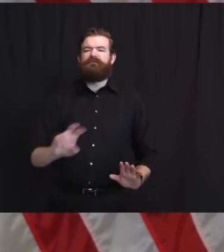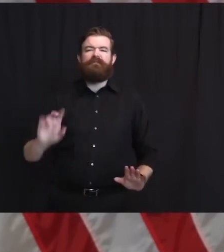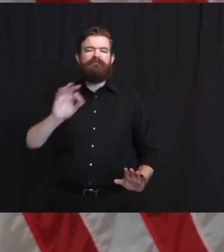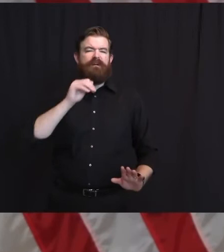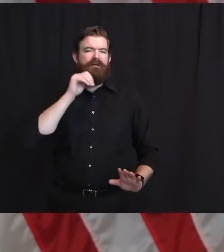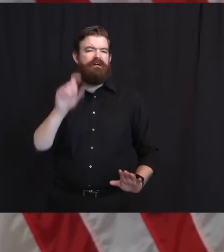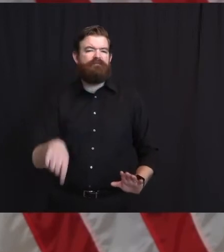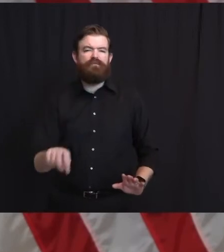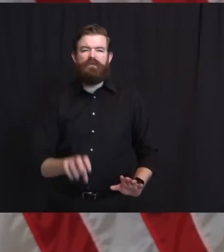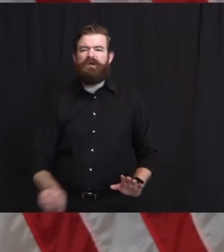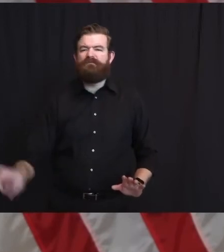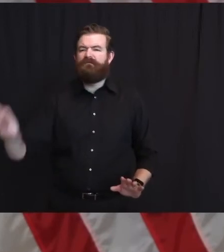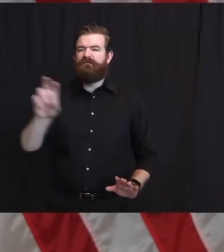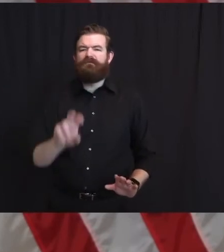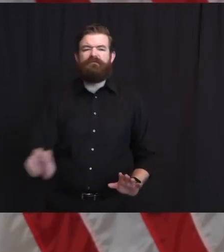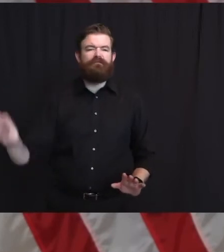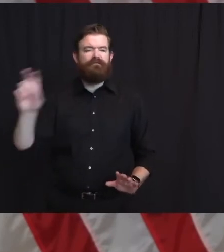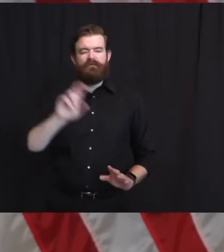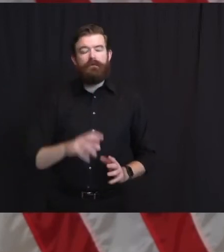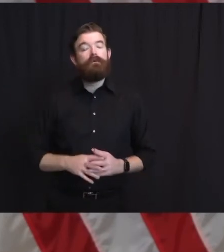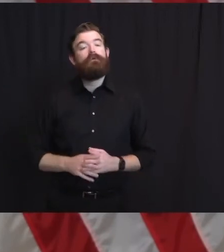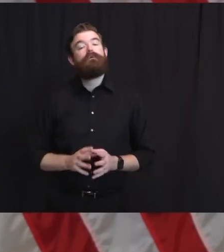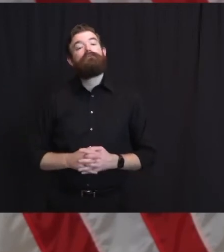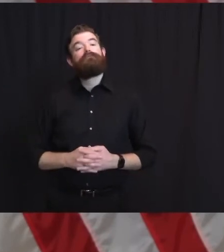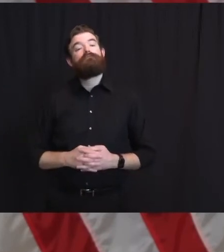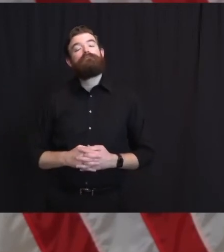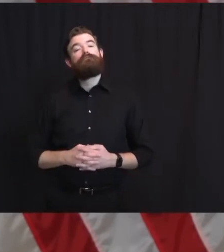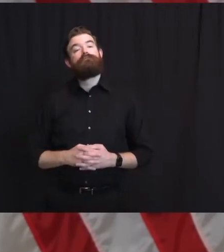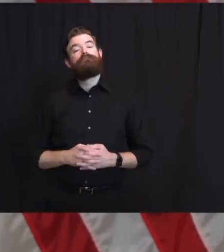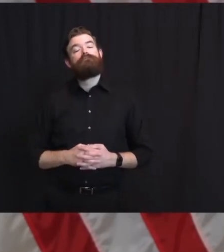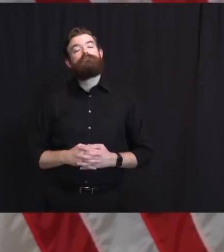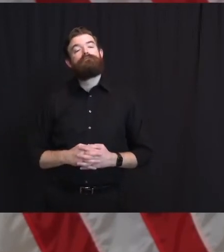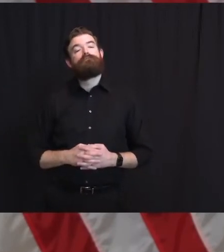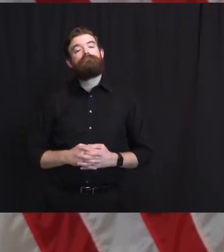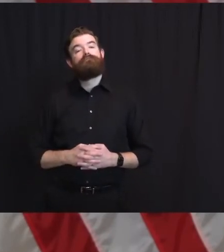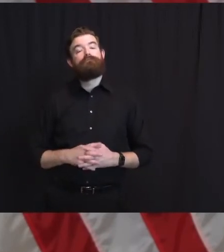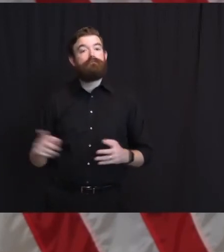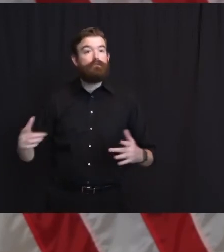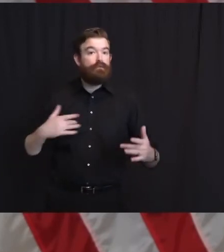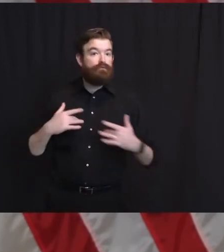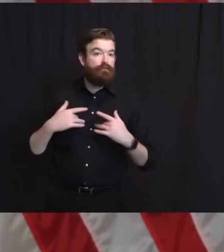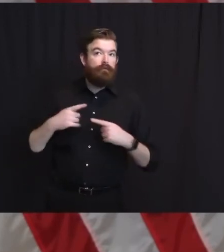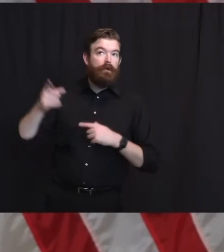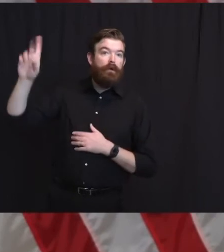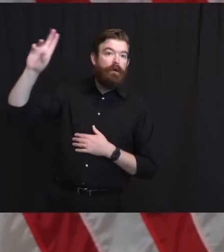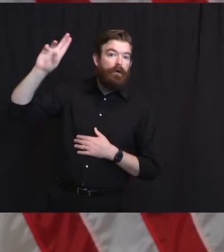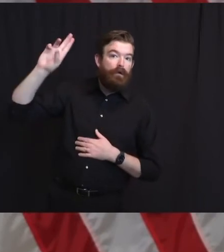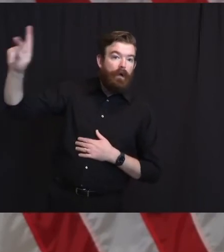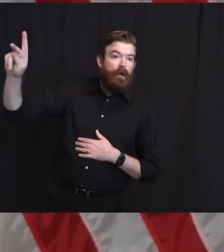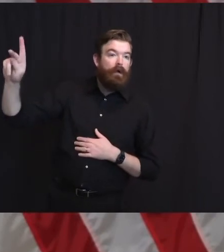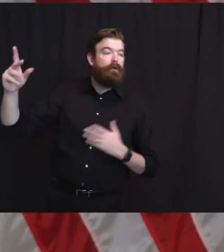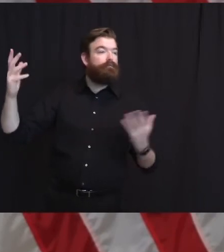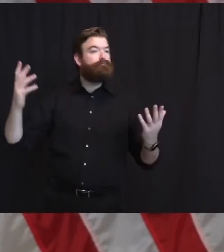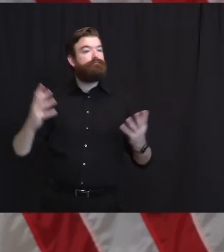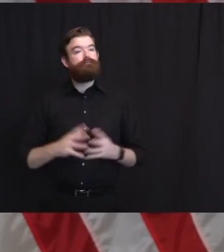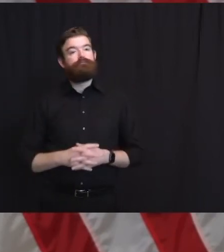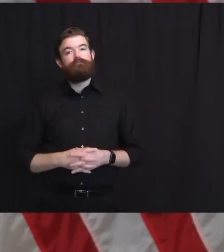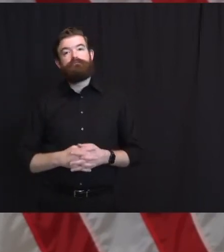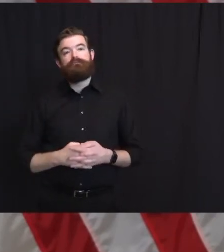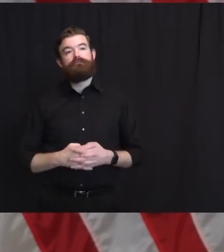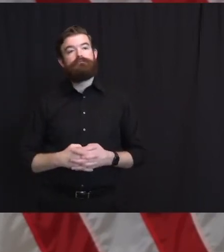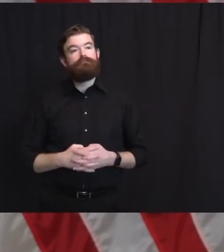you have concerns about a new variant from the UK versus a hotspot